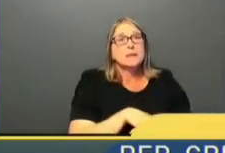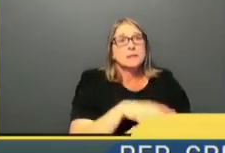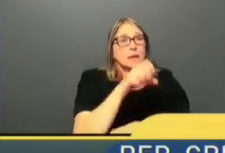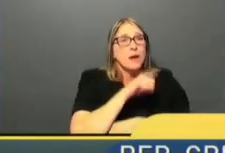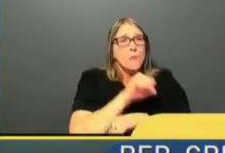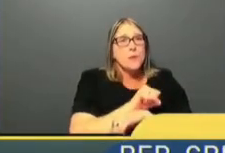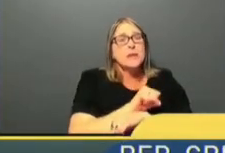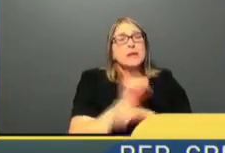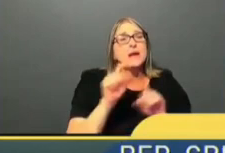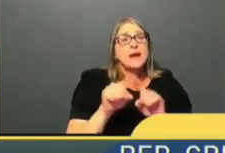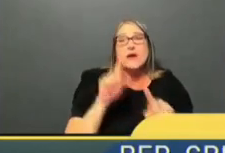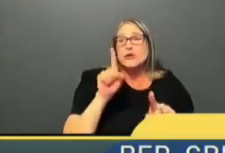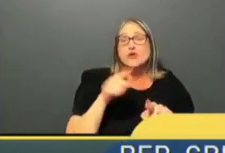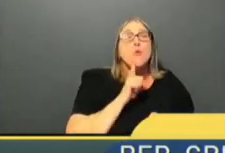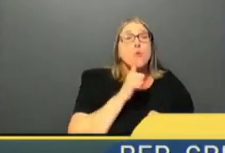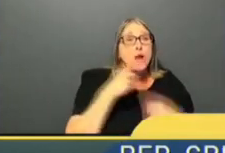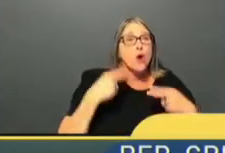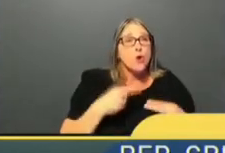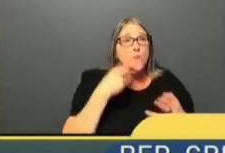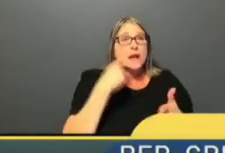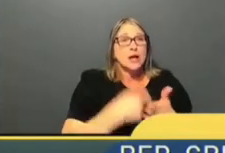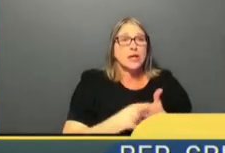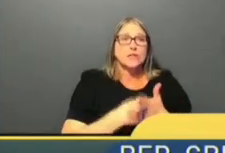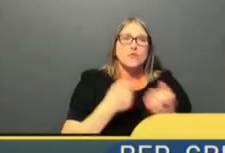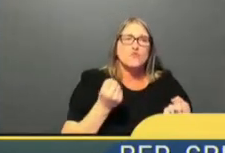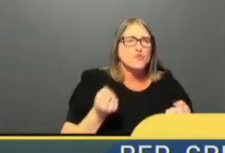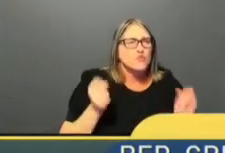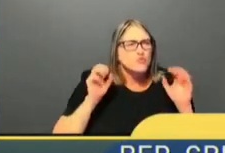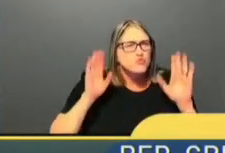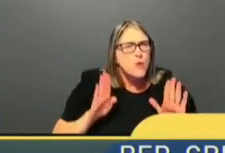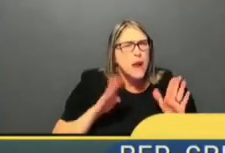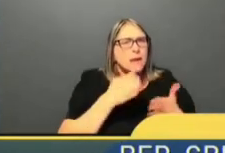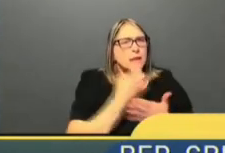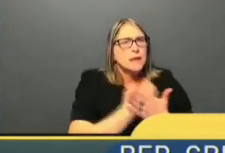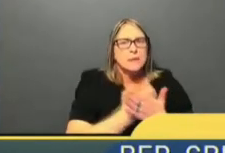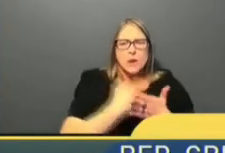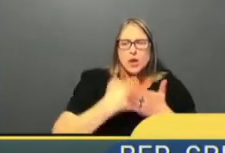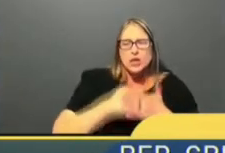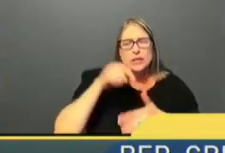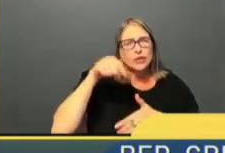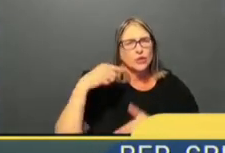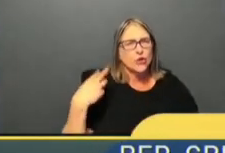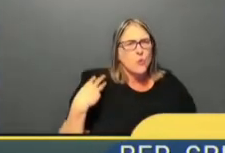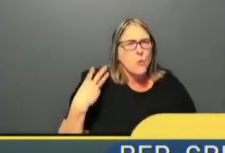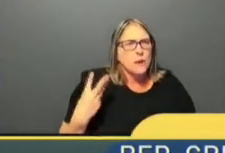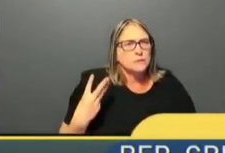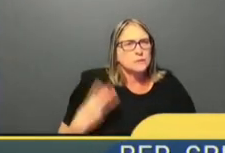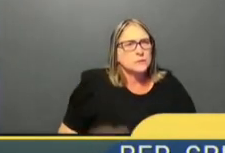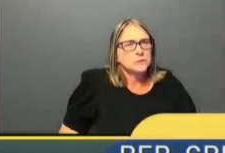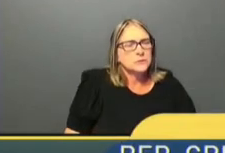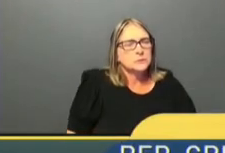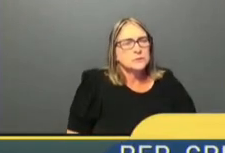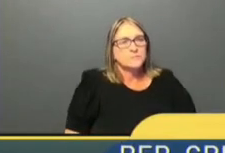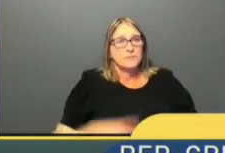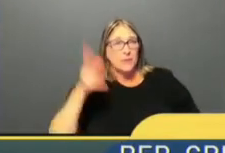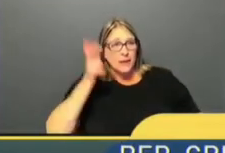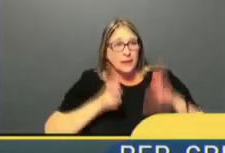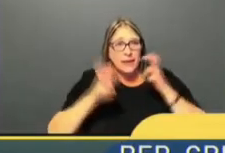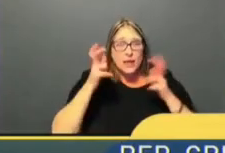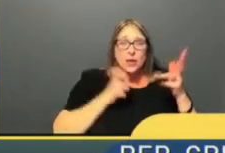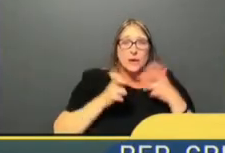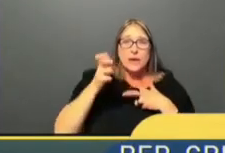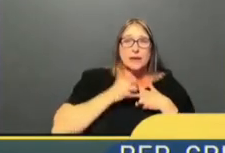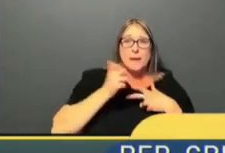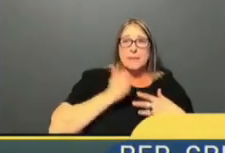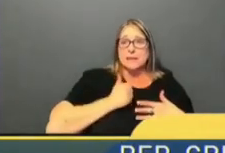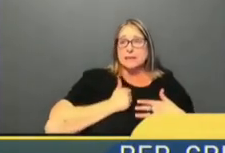real human cost and great economic cost to our state as well. I've been hearing it firsthand at Fix